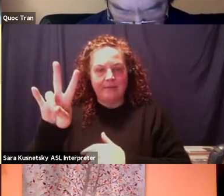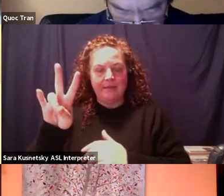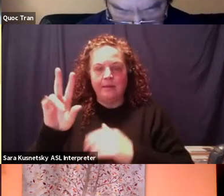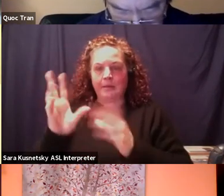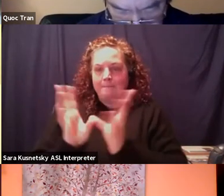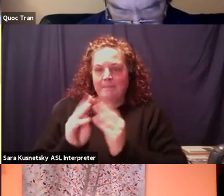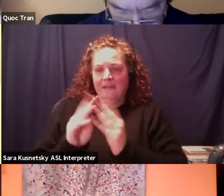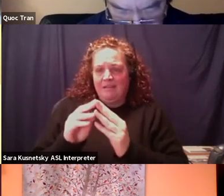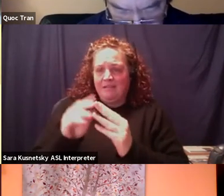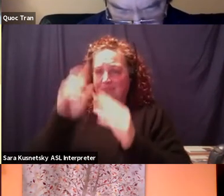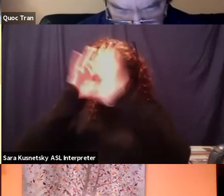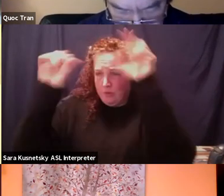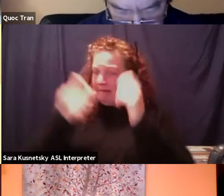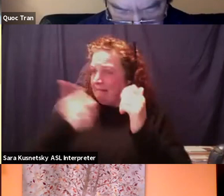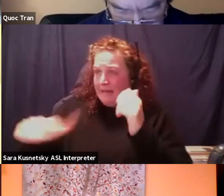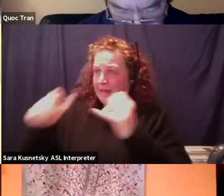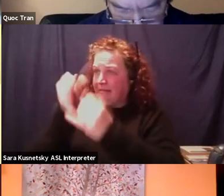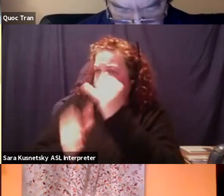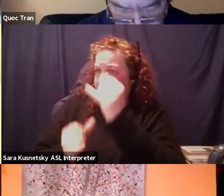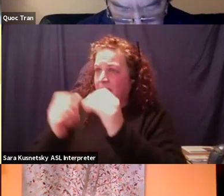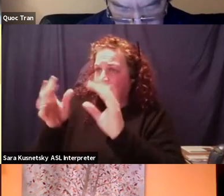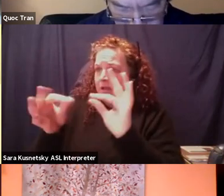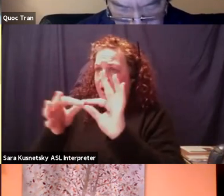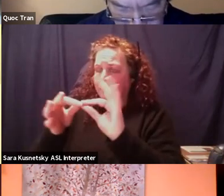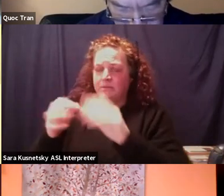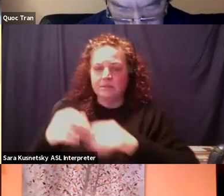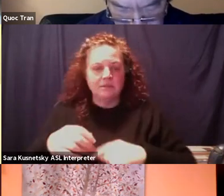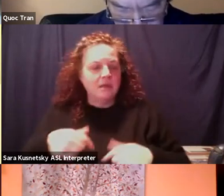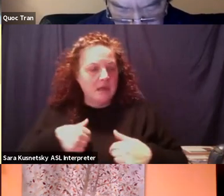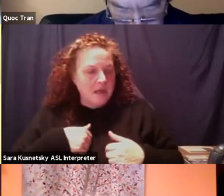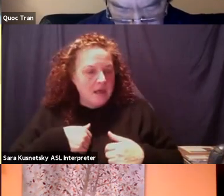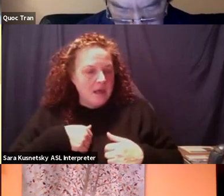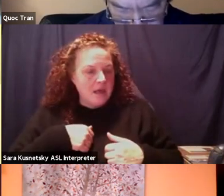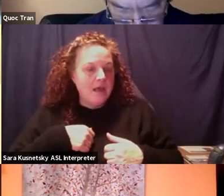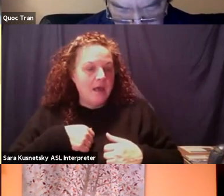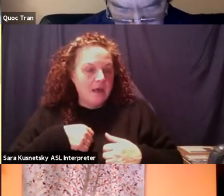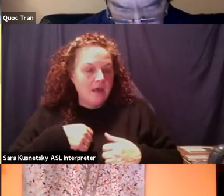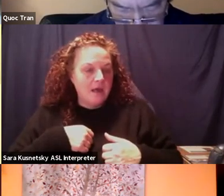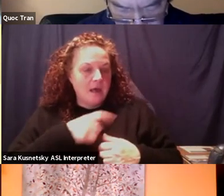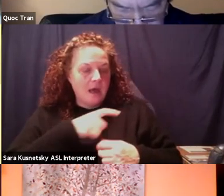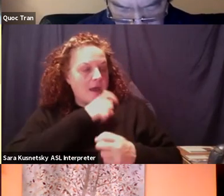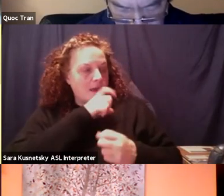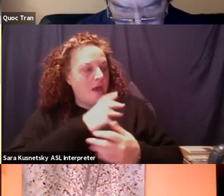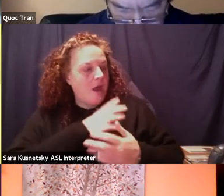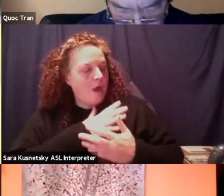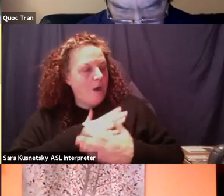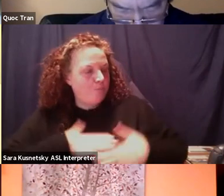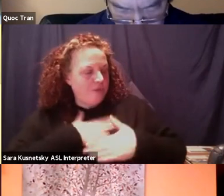comments. No, I just appreciate the committee's consideration of these flexibilities in order